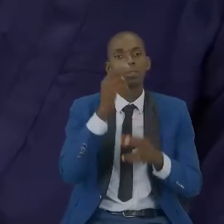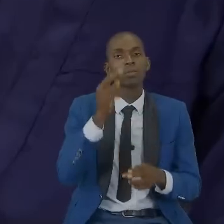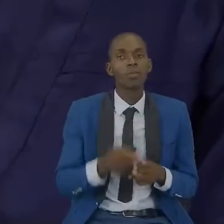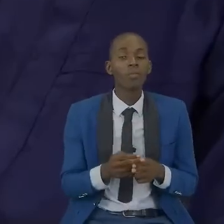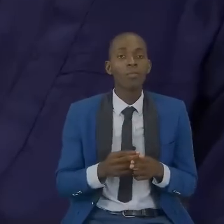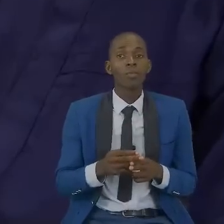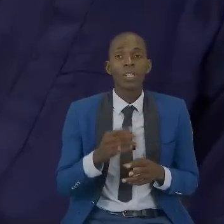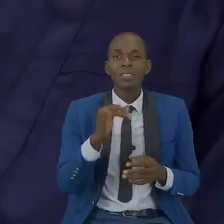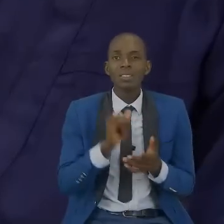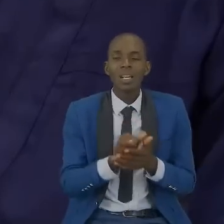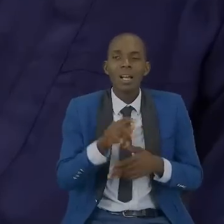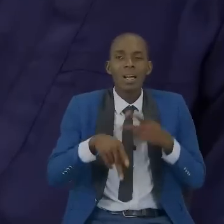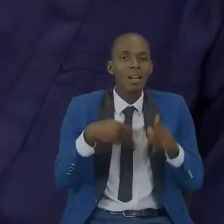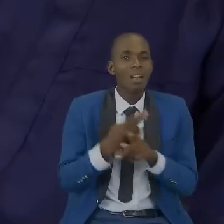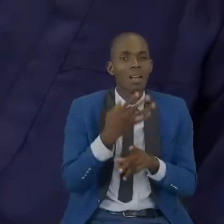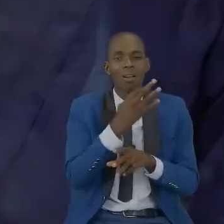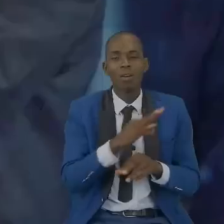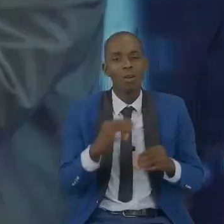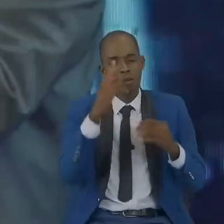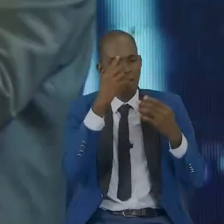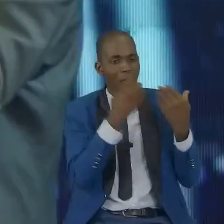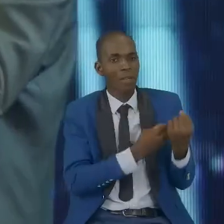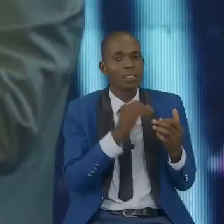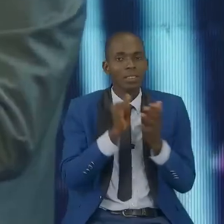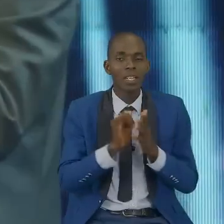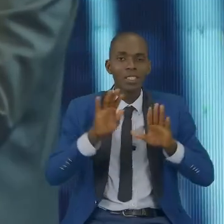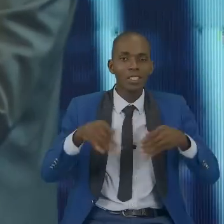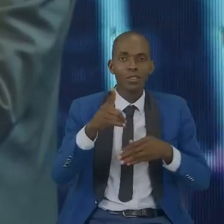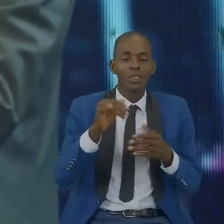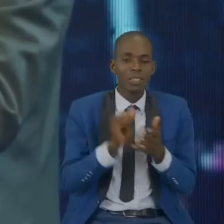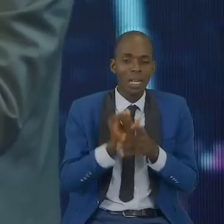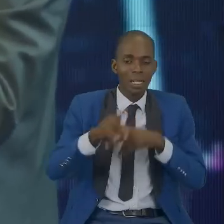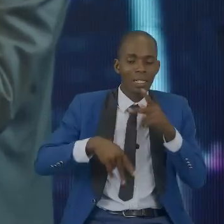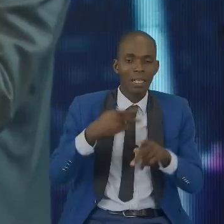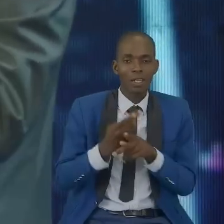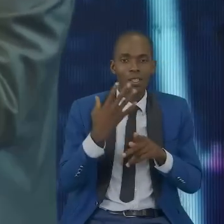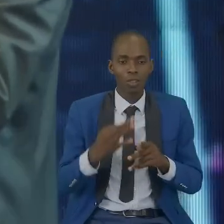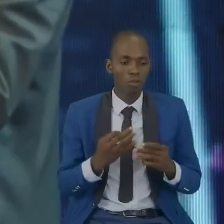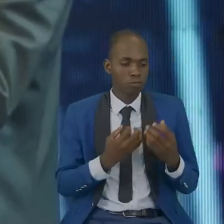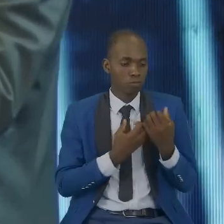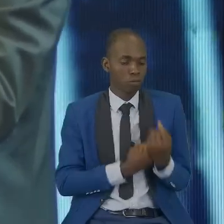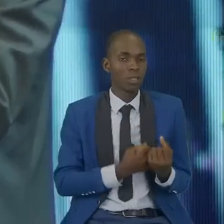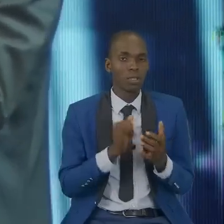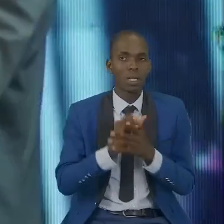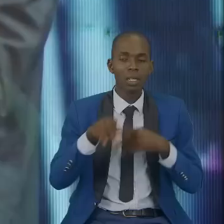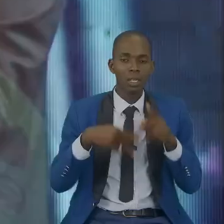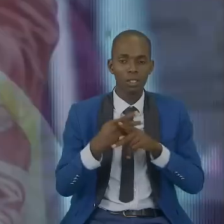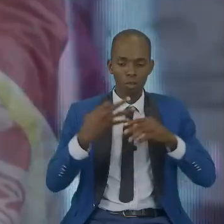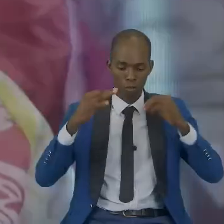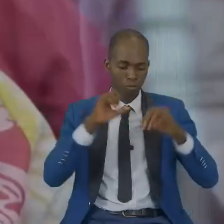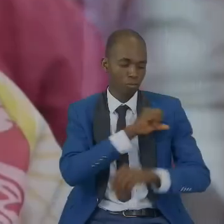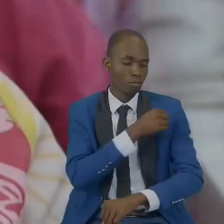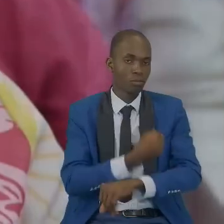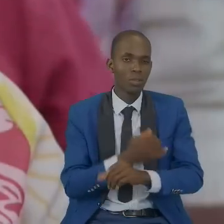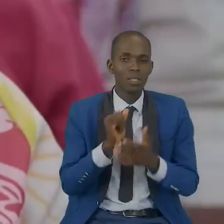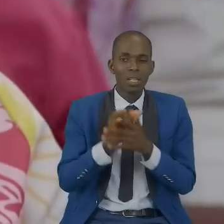of faith, a kind of faith that gives you that kind of courage, that kind of stamina, that kind of strength,